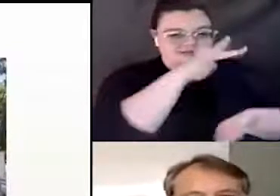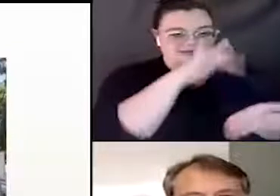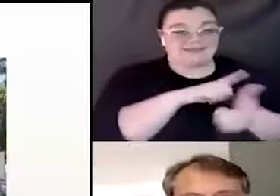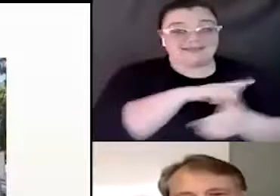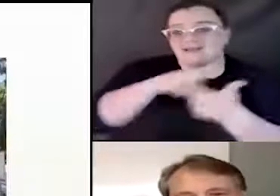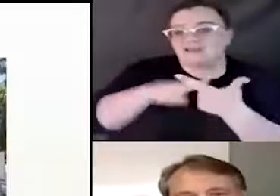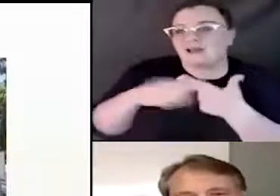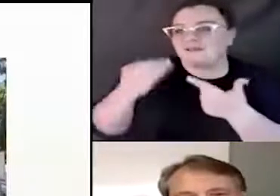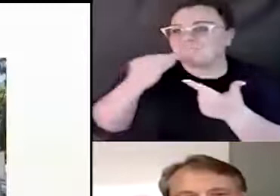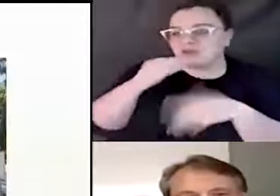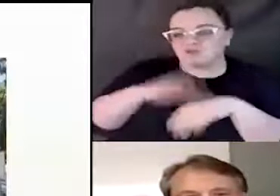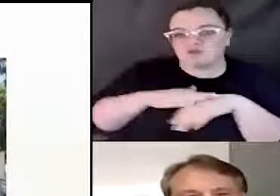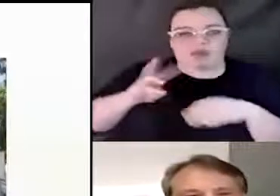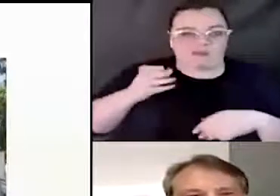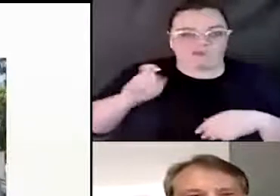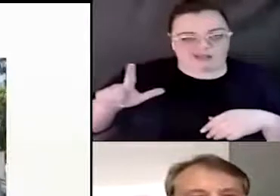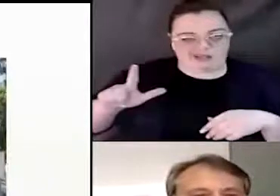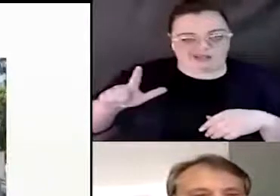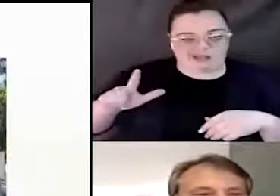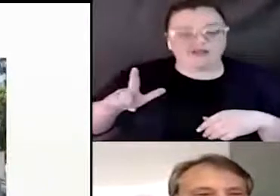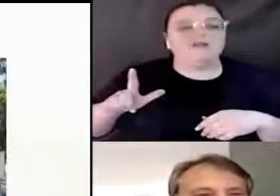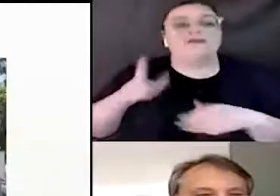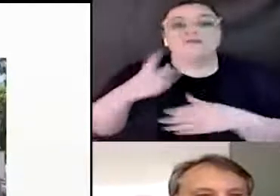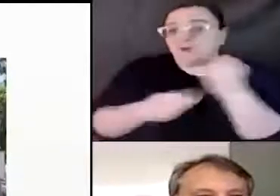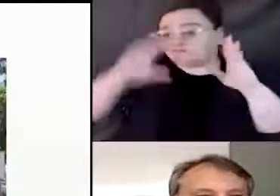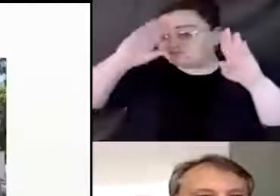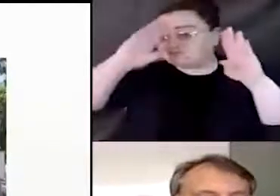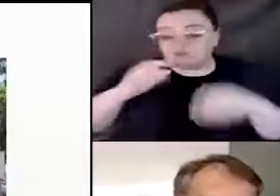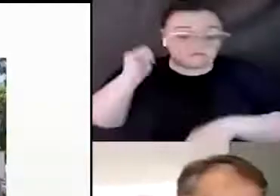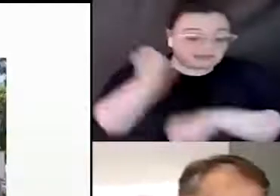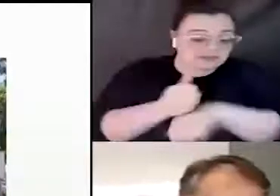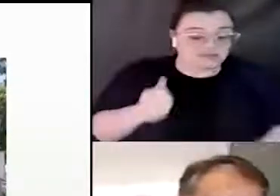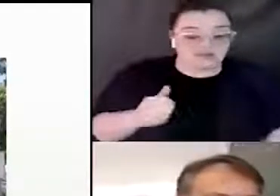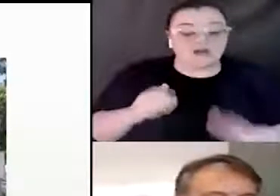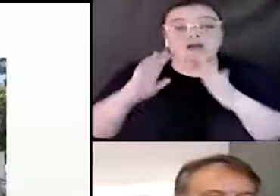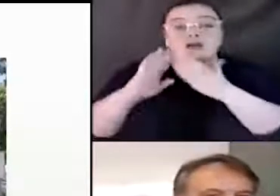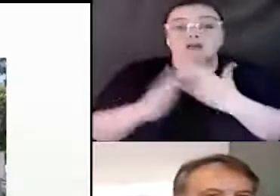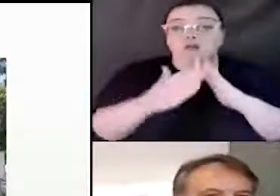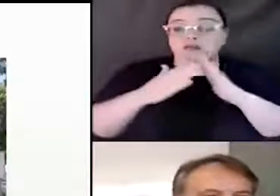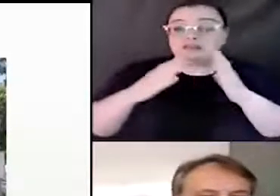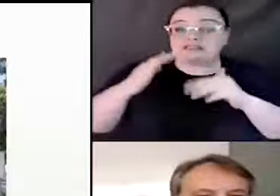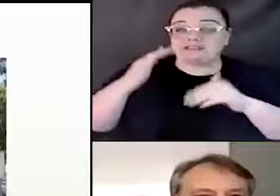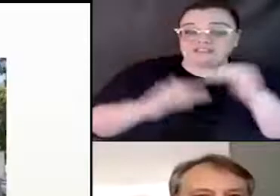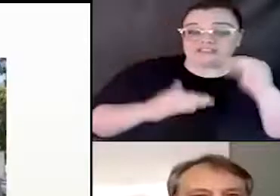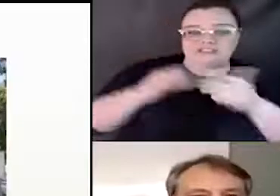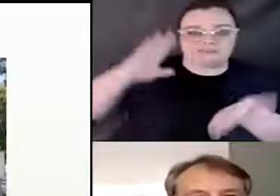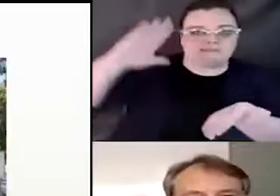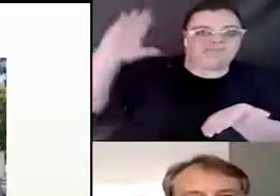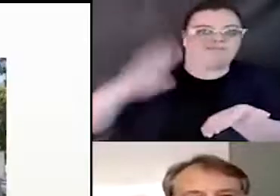Wheels. Both were related to getting community facilities, reducing the earthquake